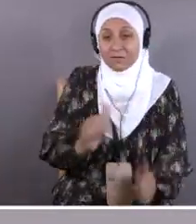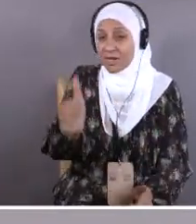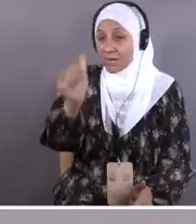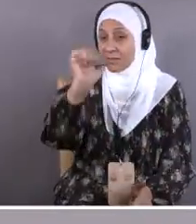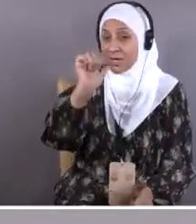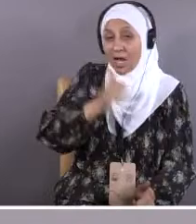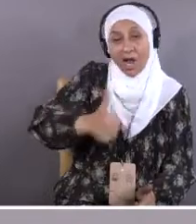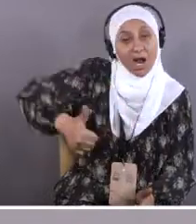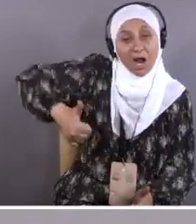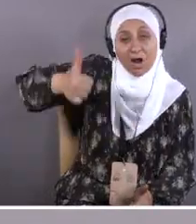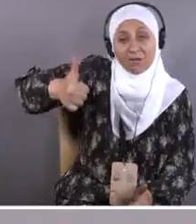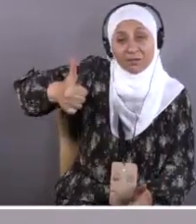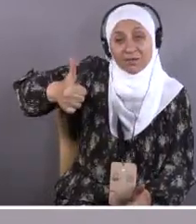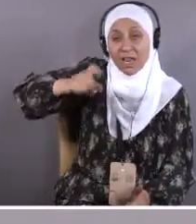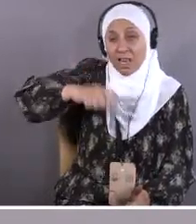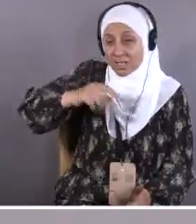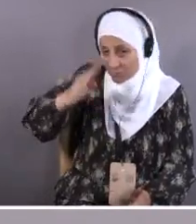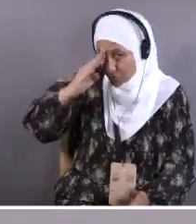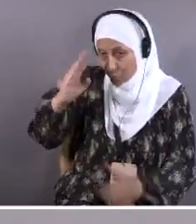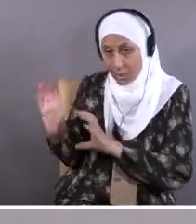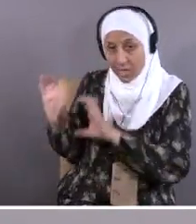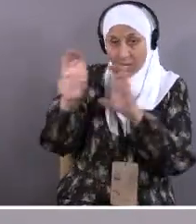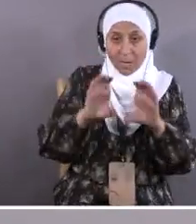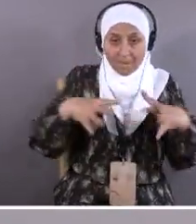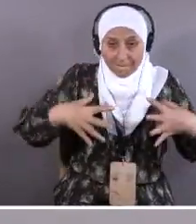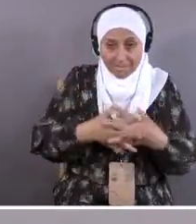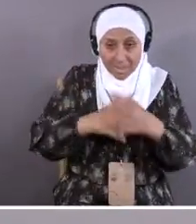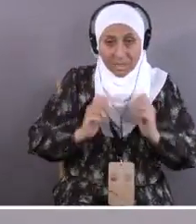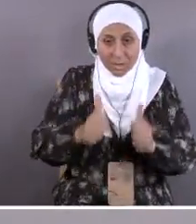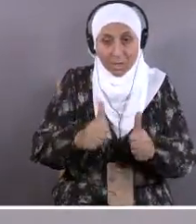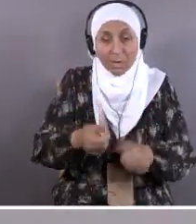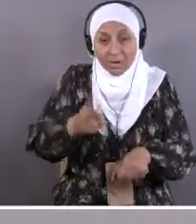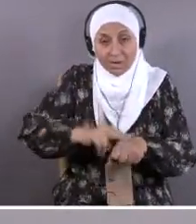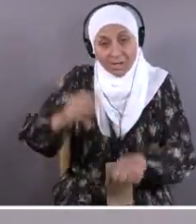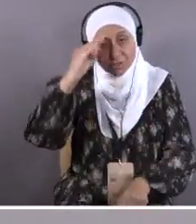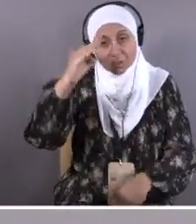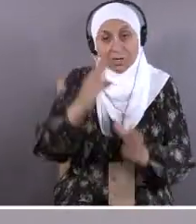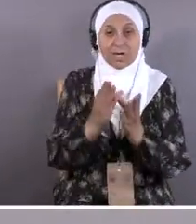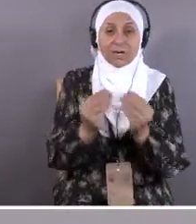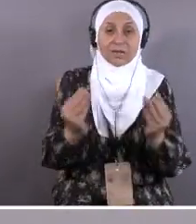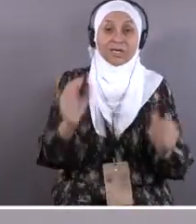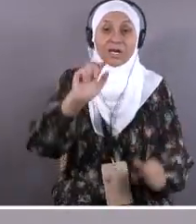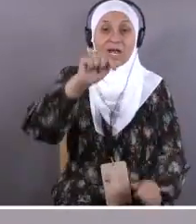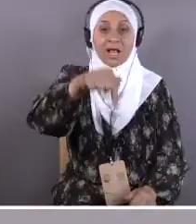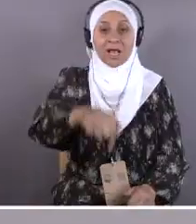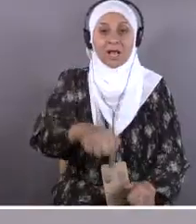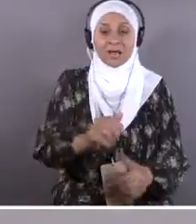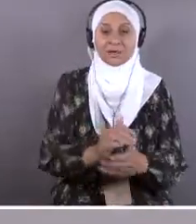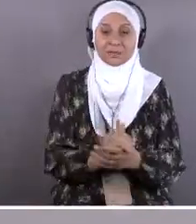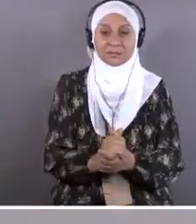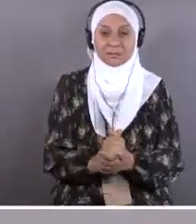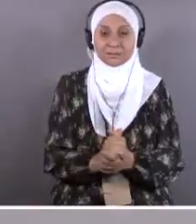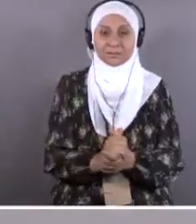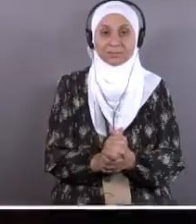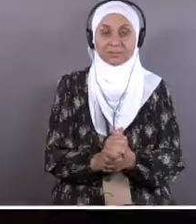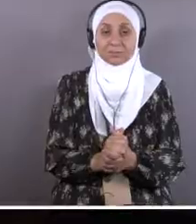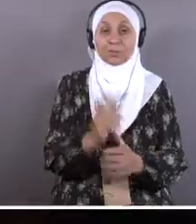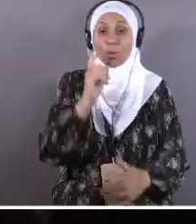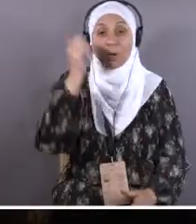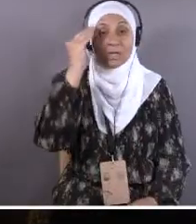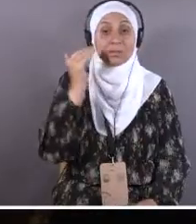Thank you once again. Thank you very much. And now, ladies and gentlemen, to hear about the